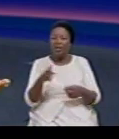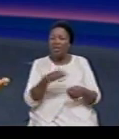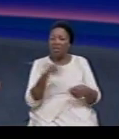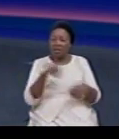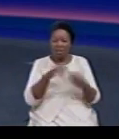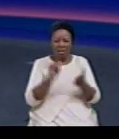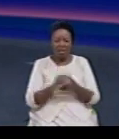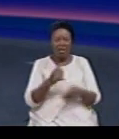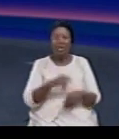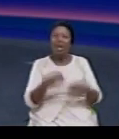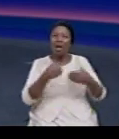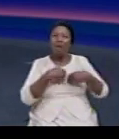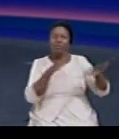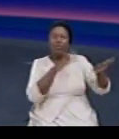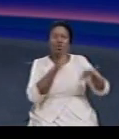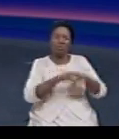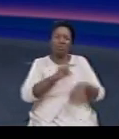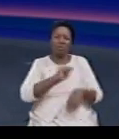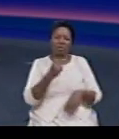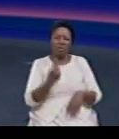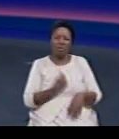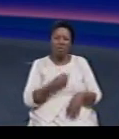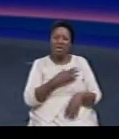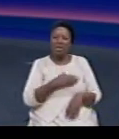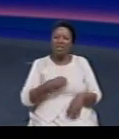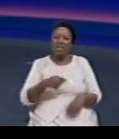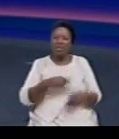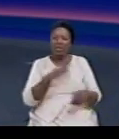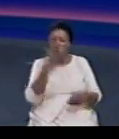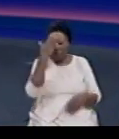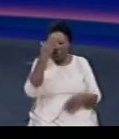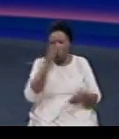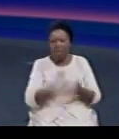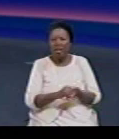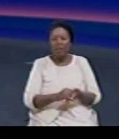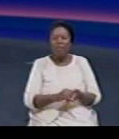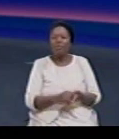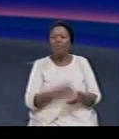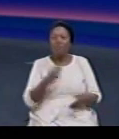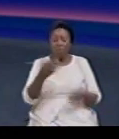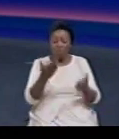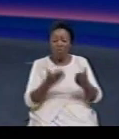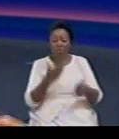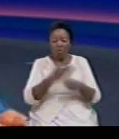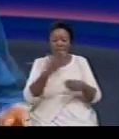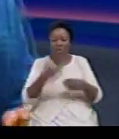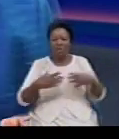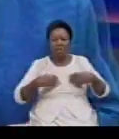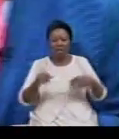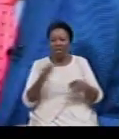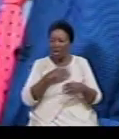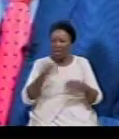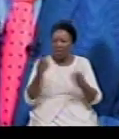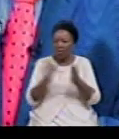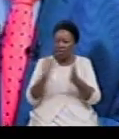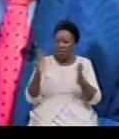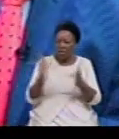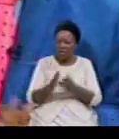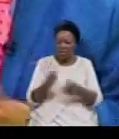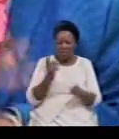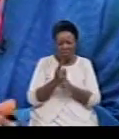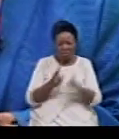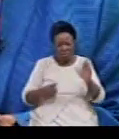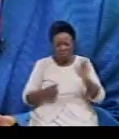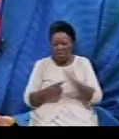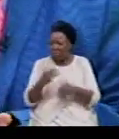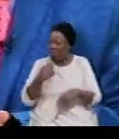Lord, have mercy on us. They wanted cleansing. They wanted total healing. And Jesus just said, go show yourself